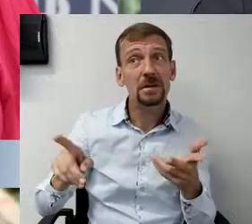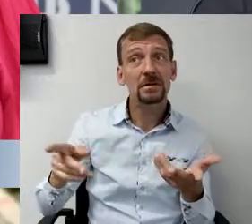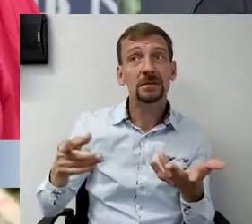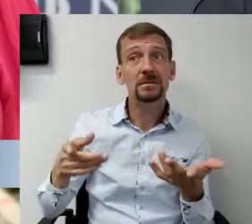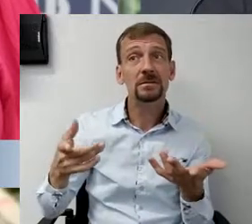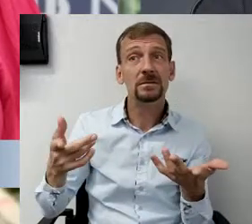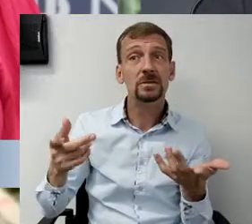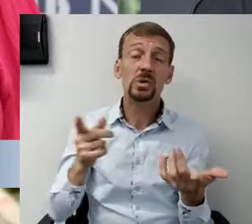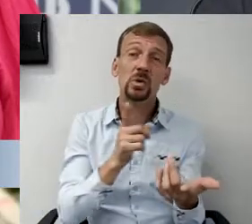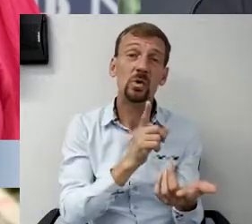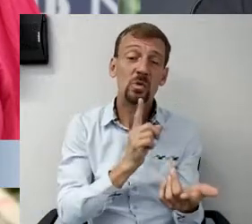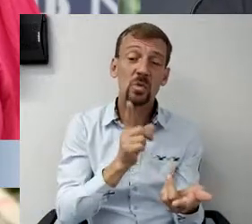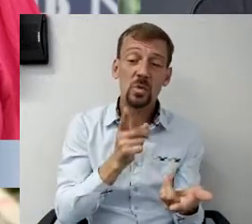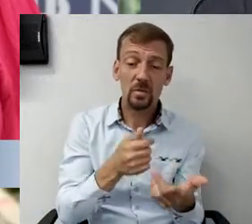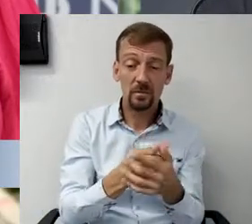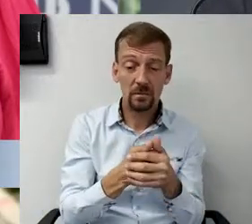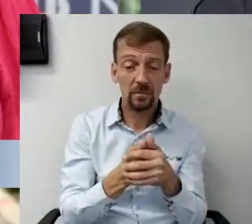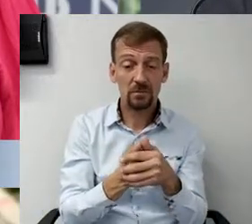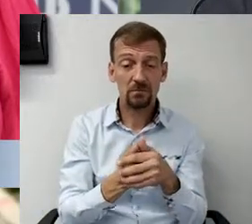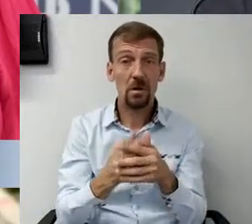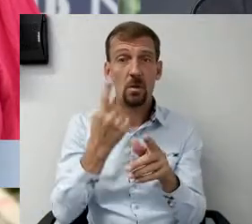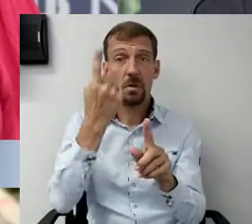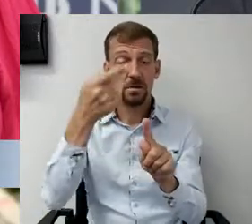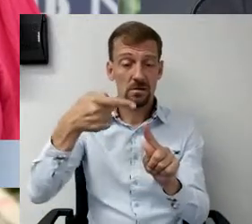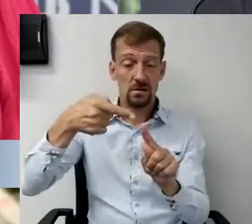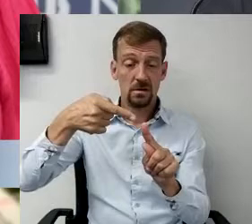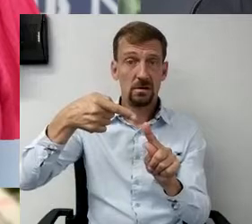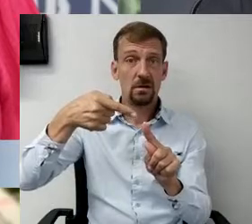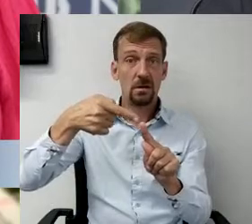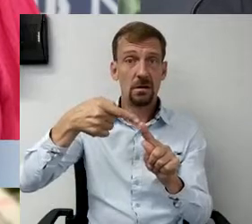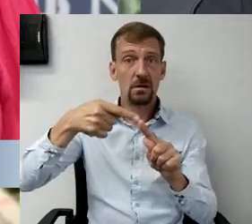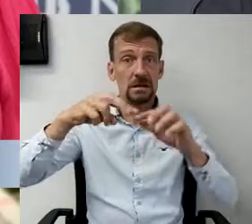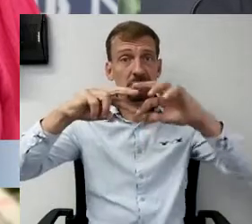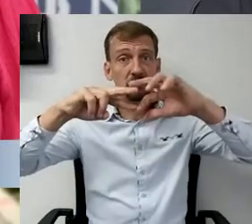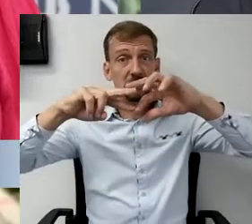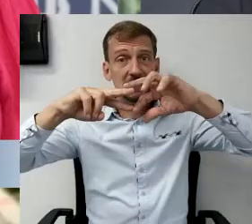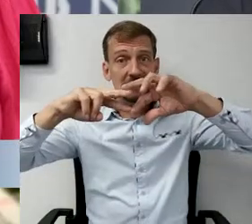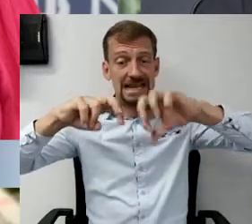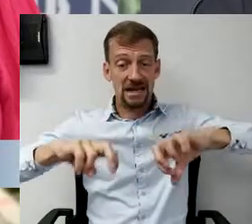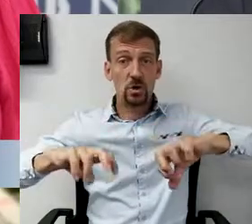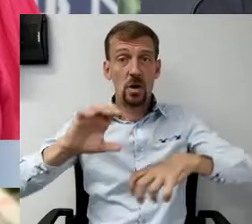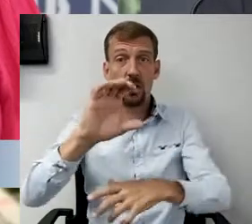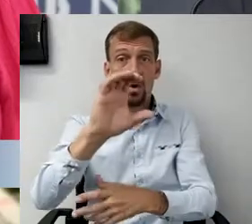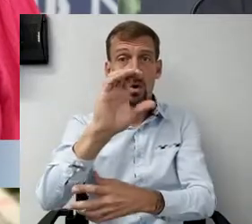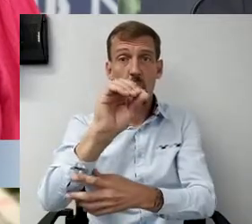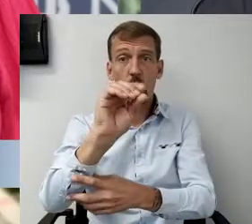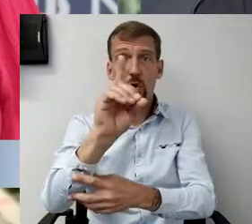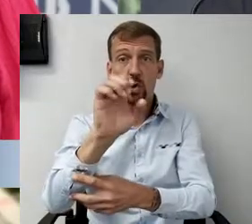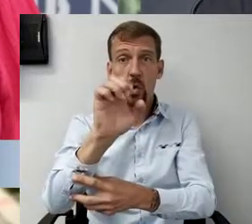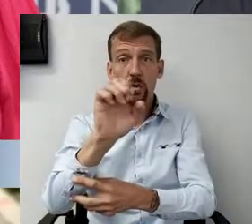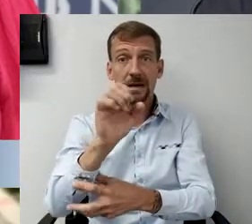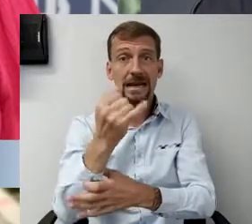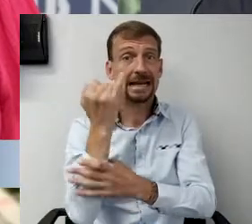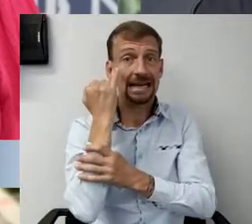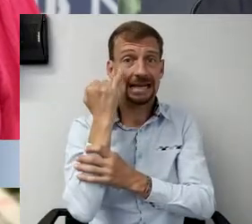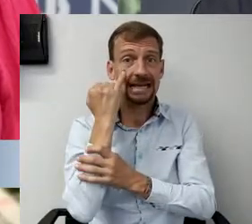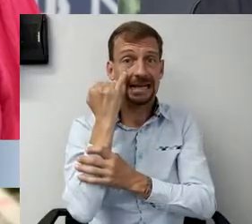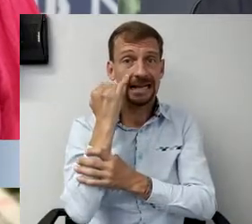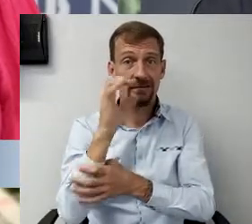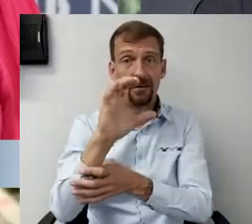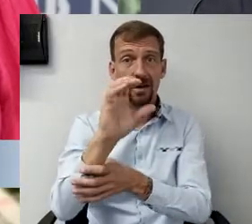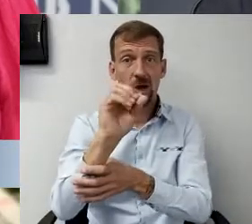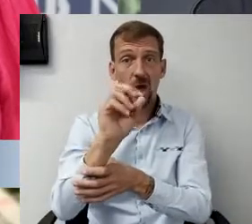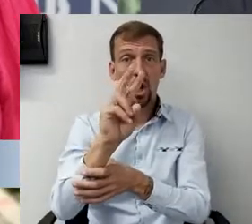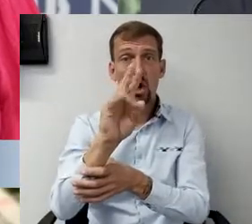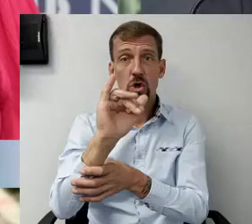there's a specific diagnoses code that where COVID is primary.